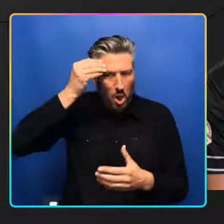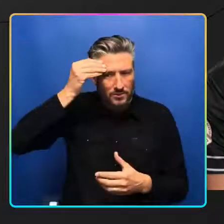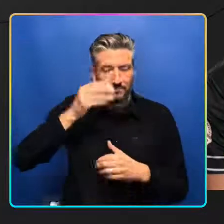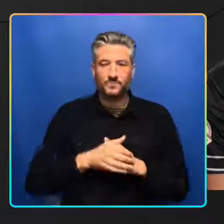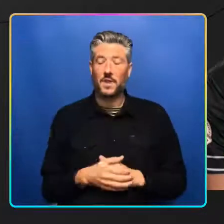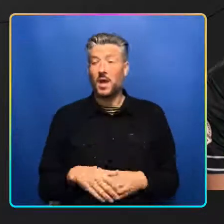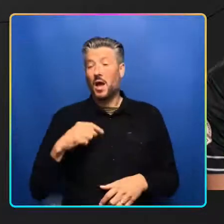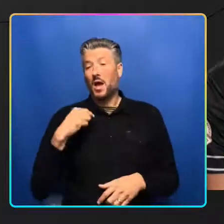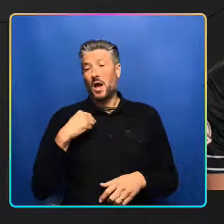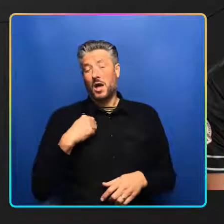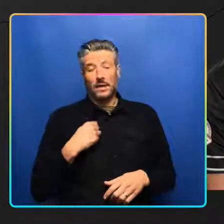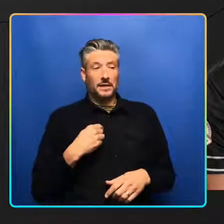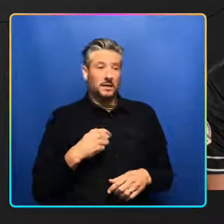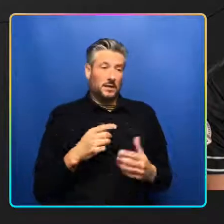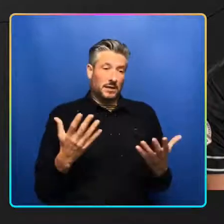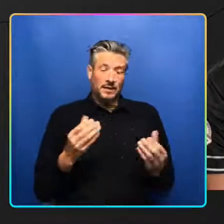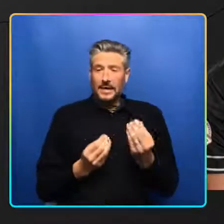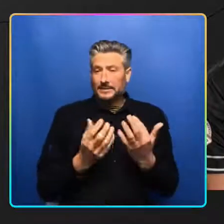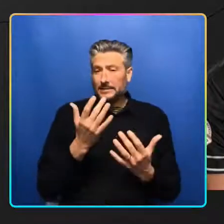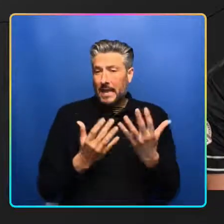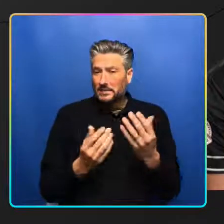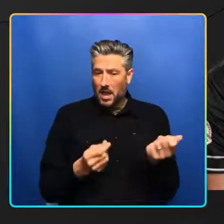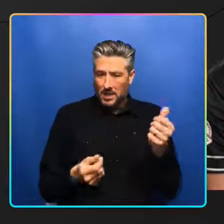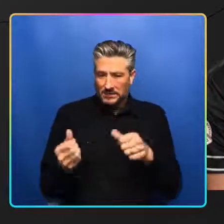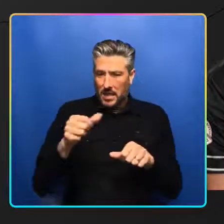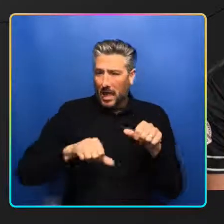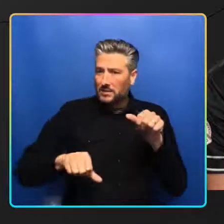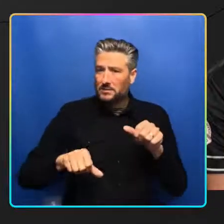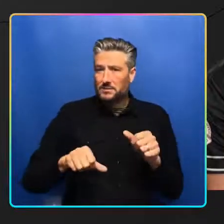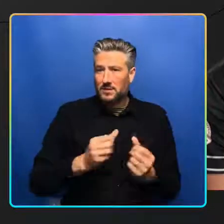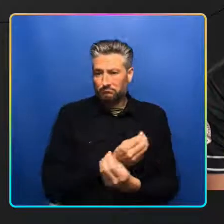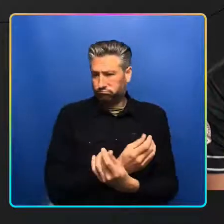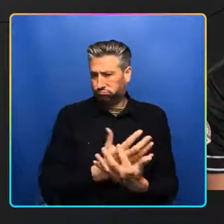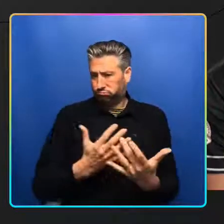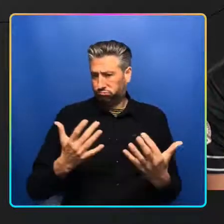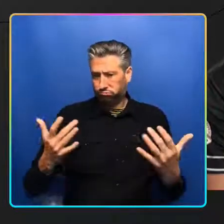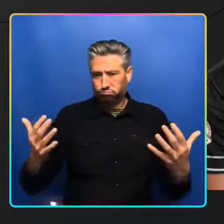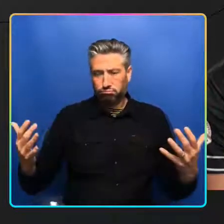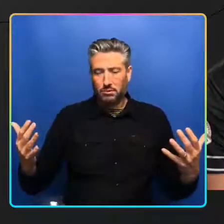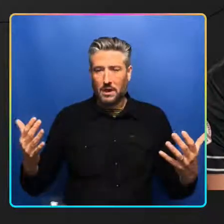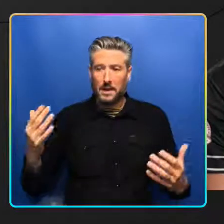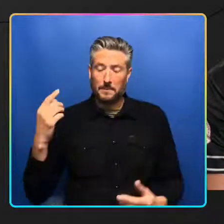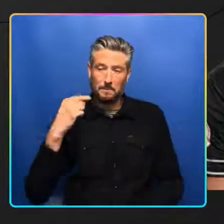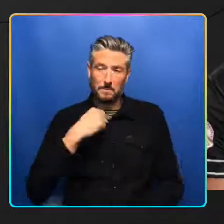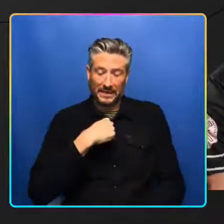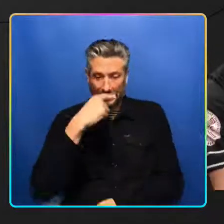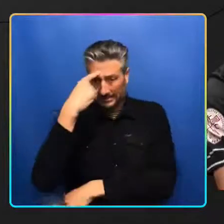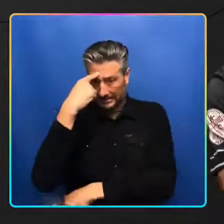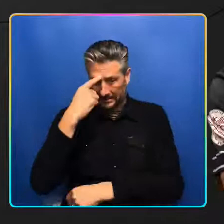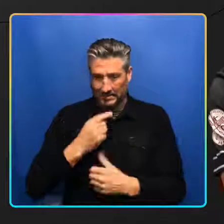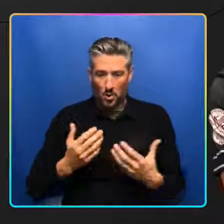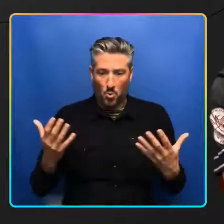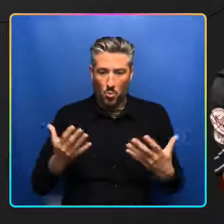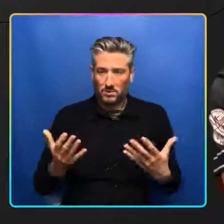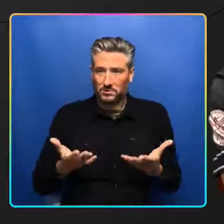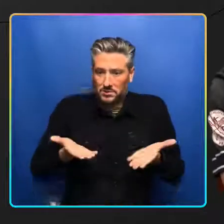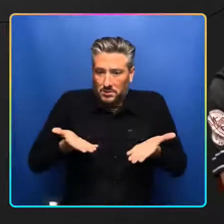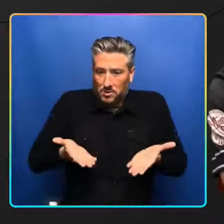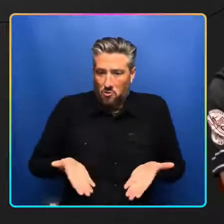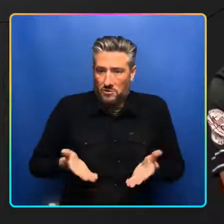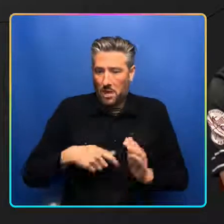broad. So sometimes it's just focus on the project that you have, and then you find the tools.